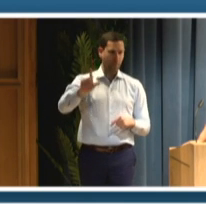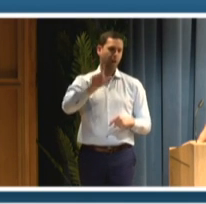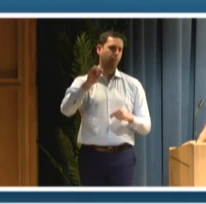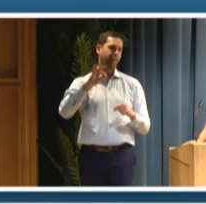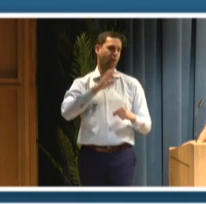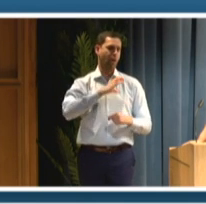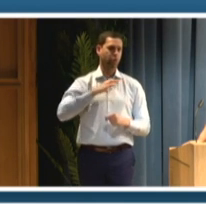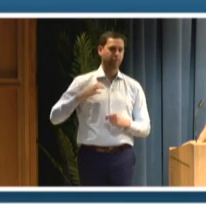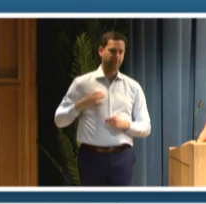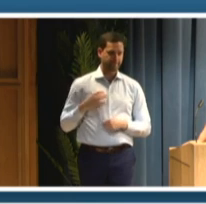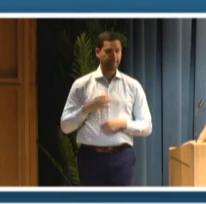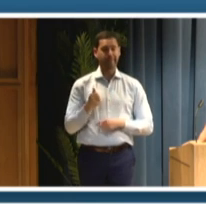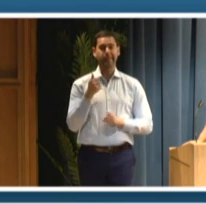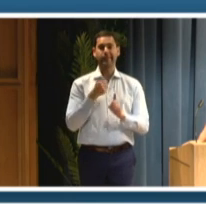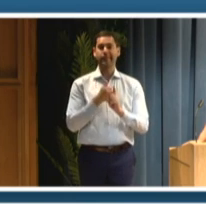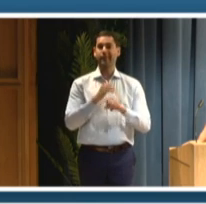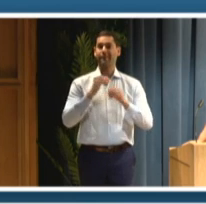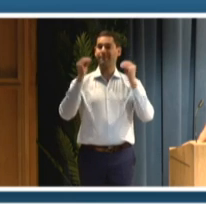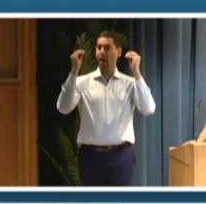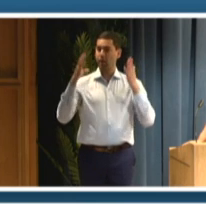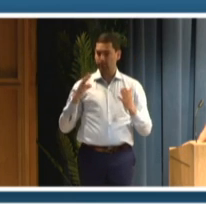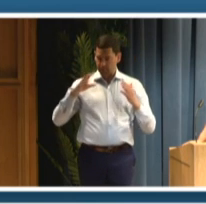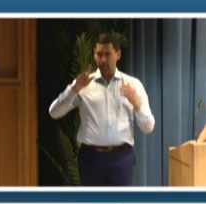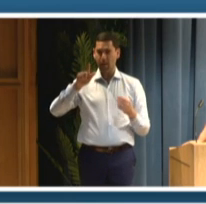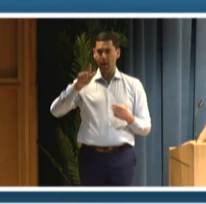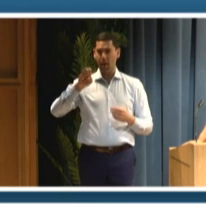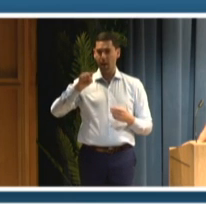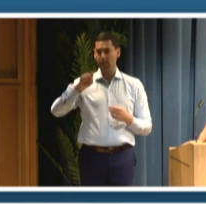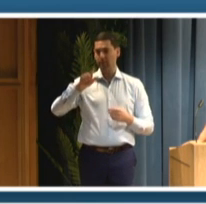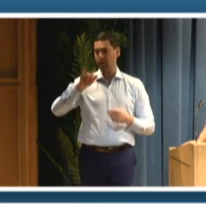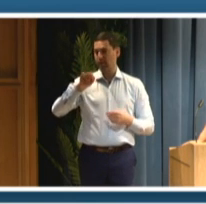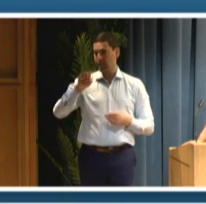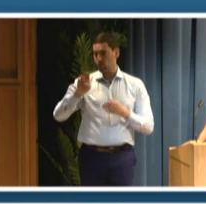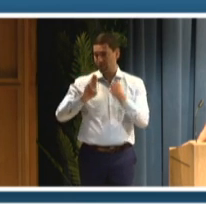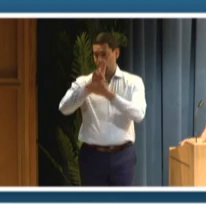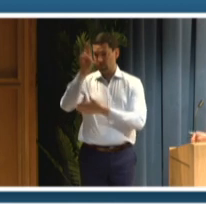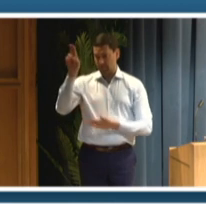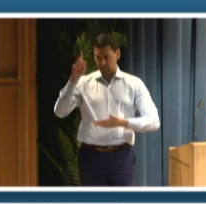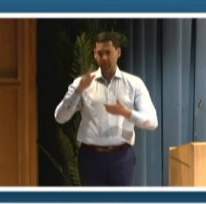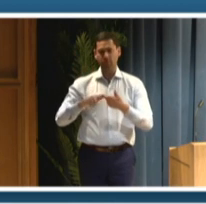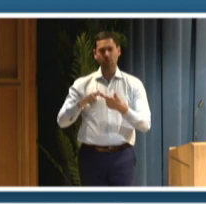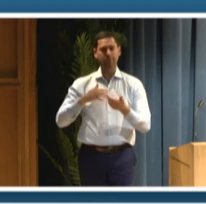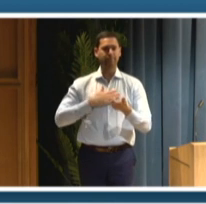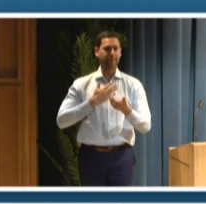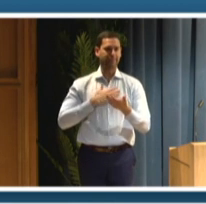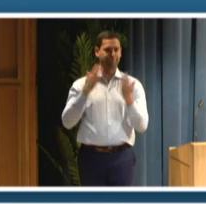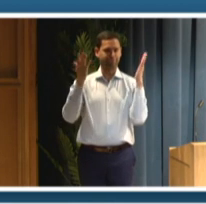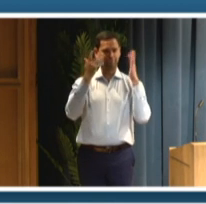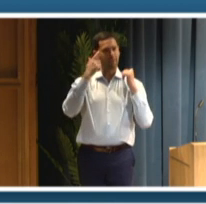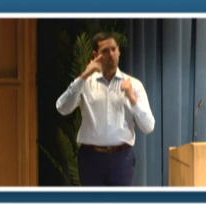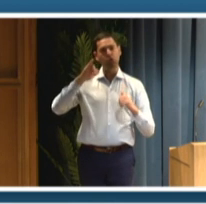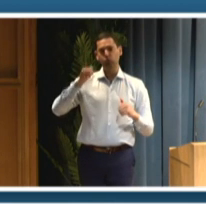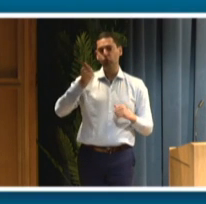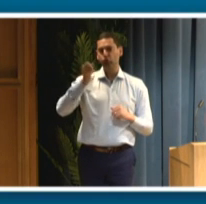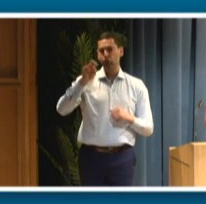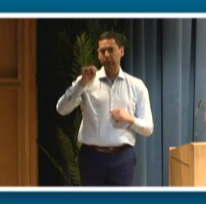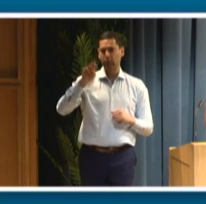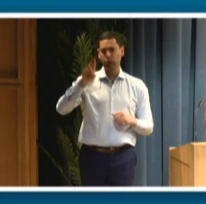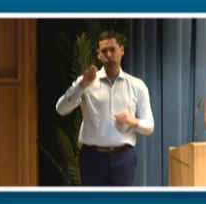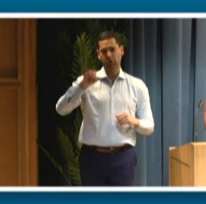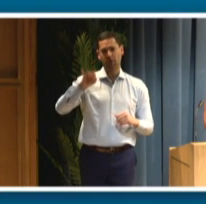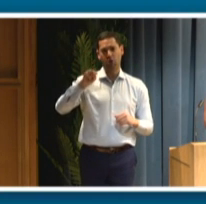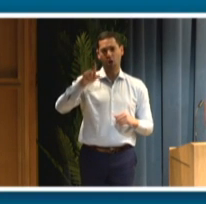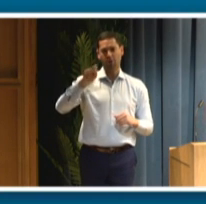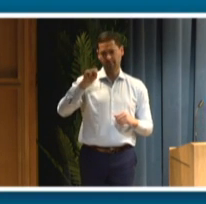faculty at Lesley University. So please join me in welcoming to the stage Jason Reynolds.